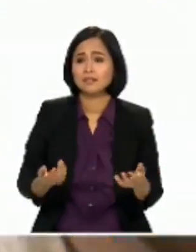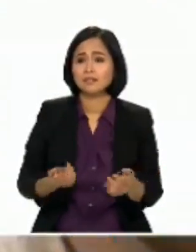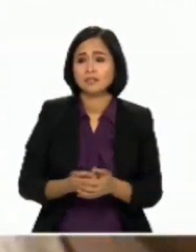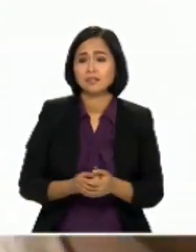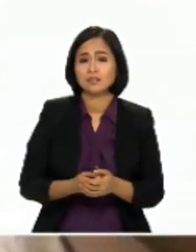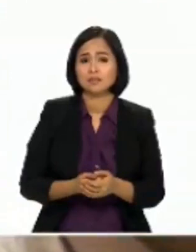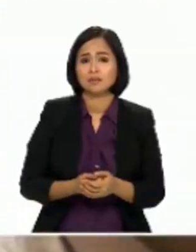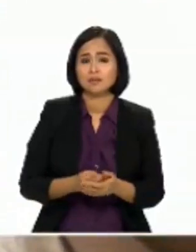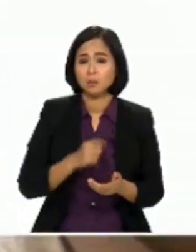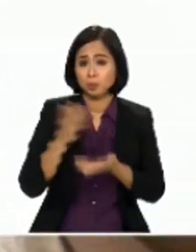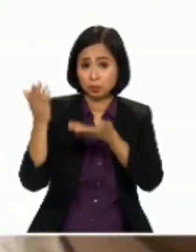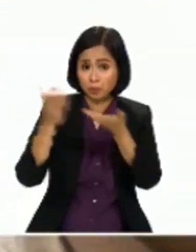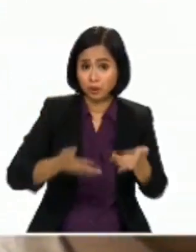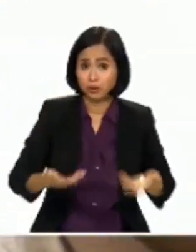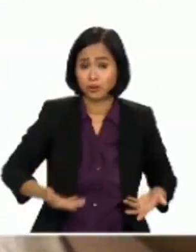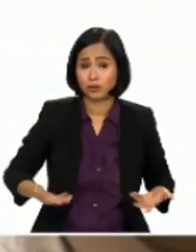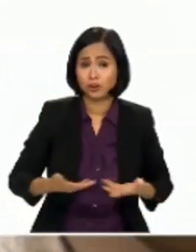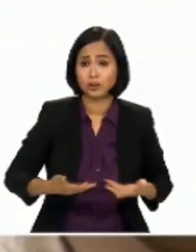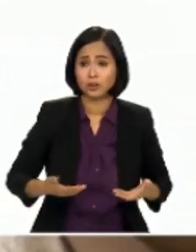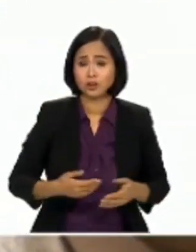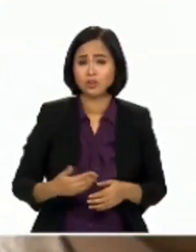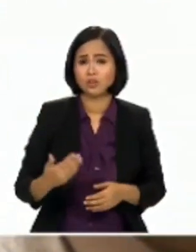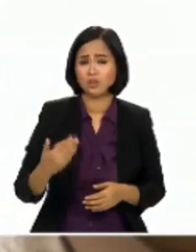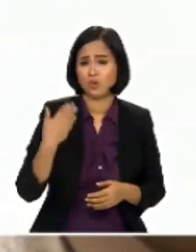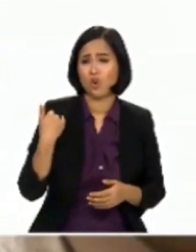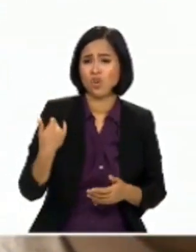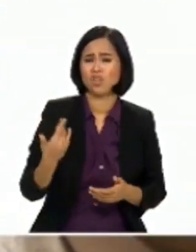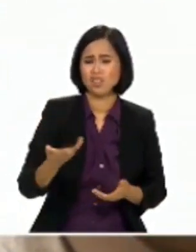weapons here. Call me and we'll have